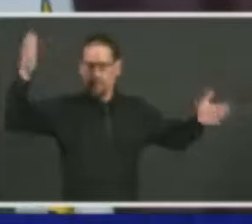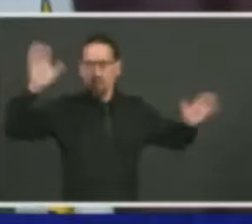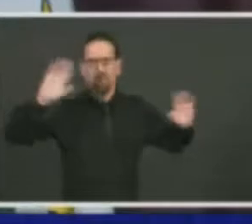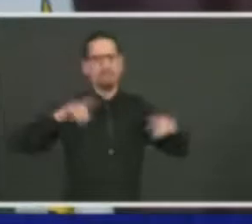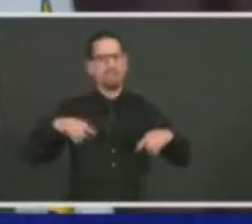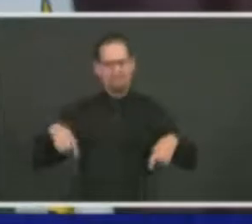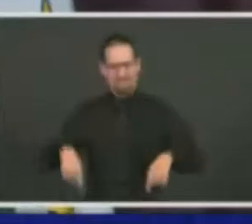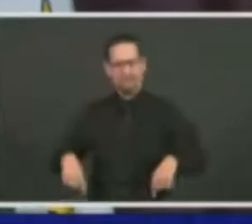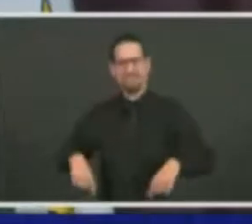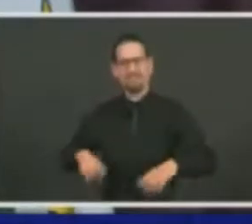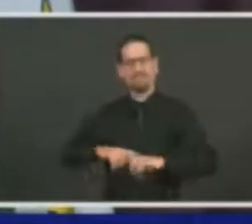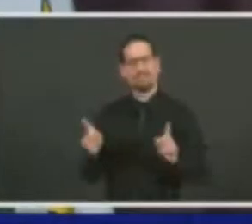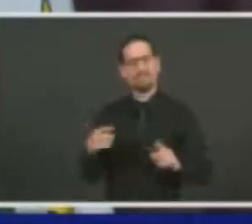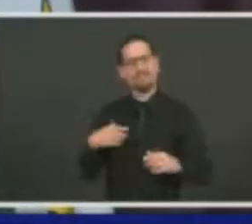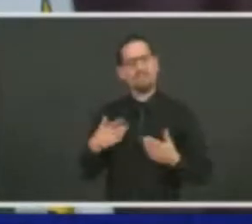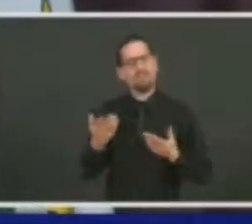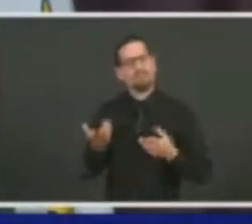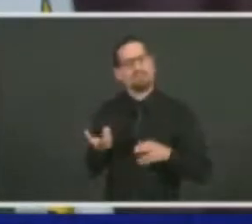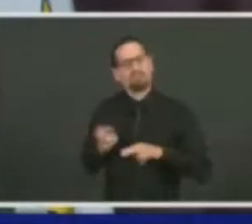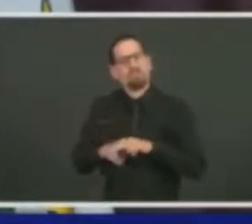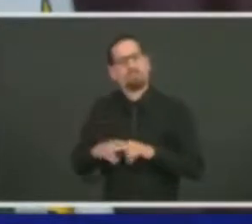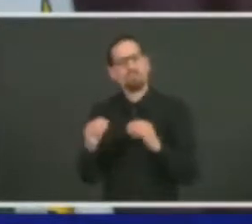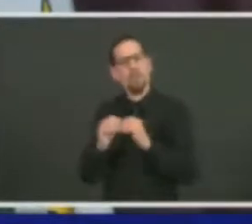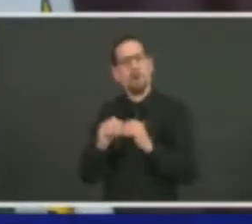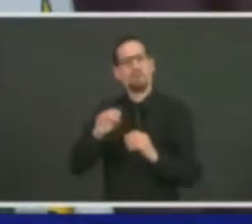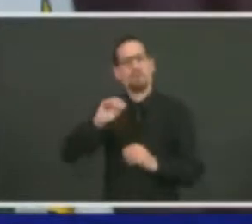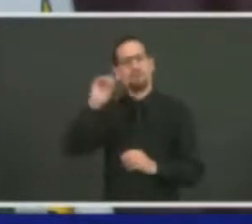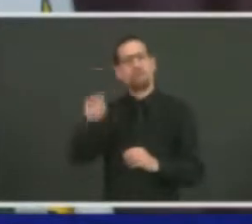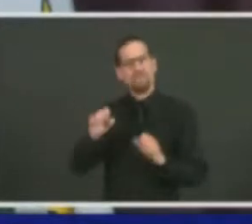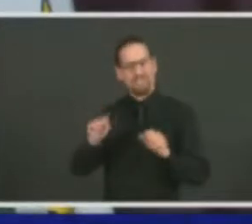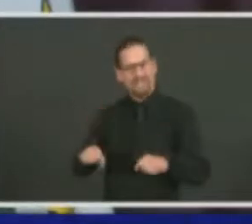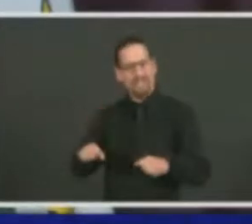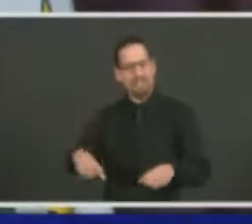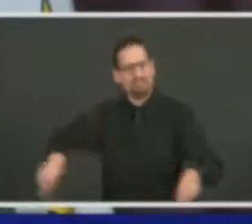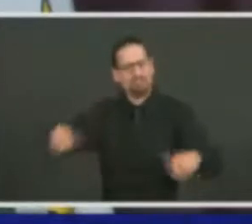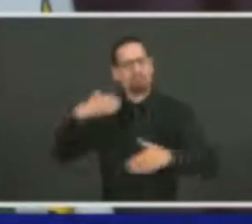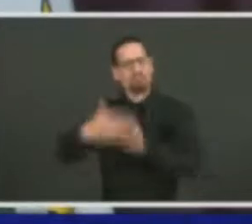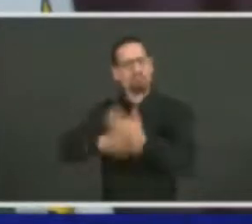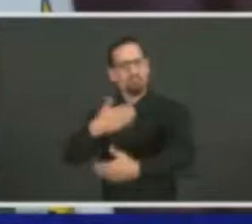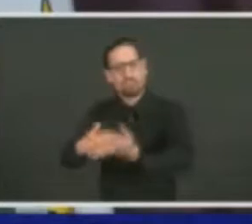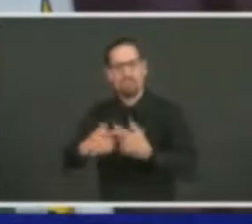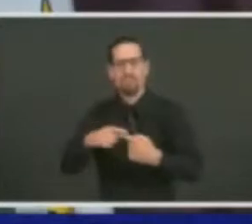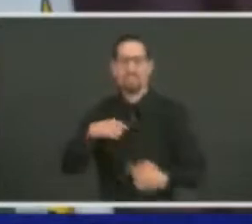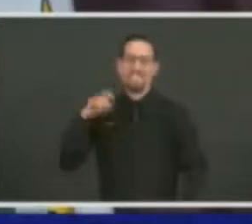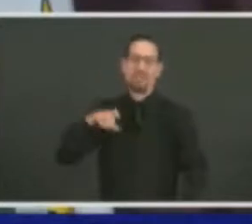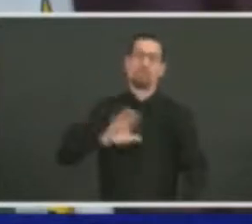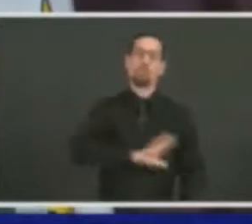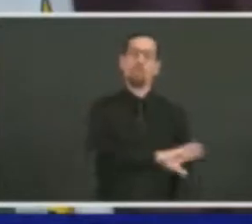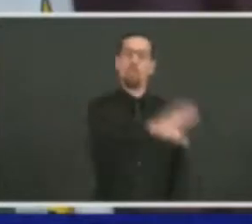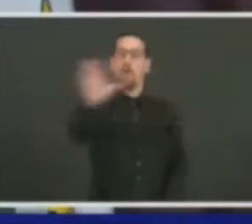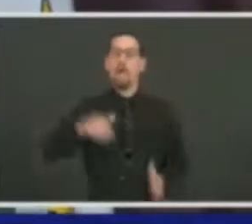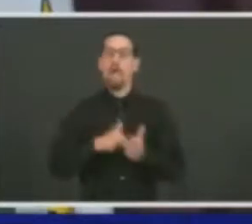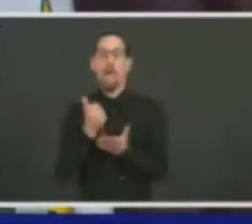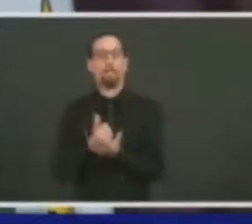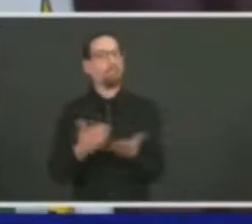I need your help. If you are following the rules, go to reopeningri.com and see the restaurants that aren't following the rules